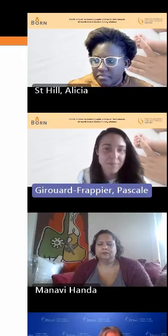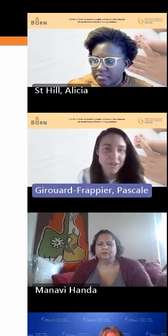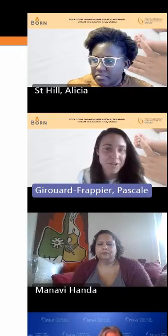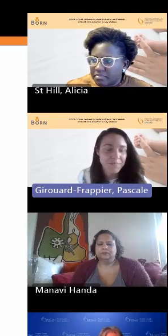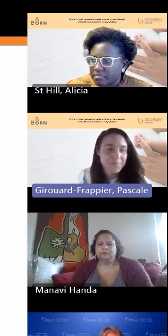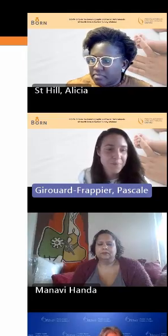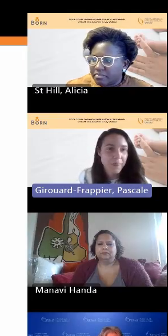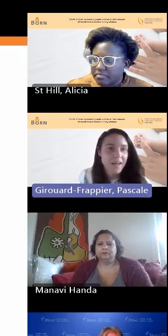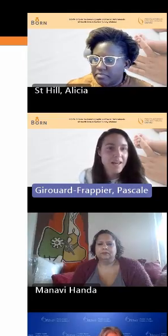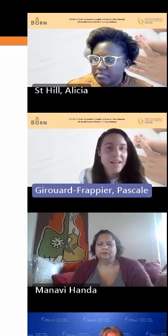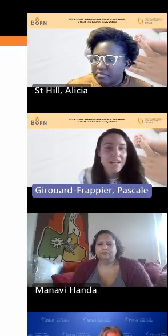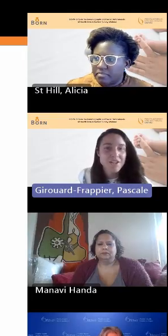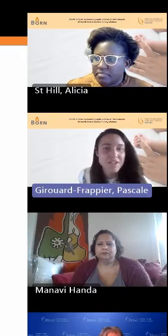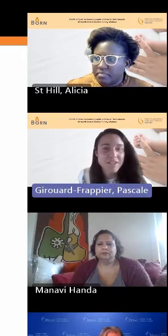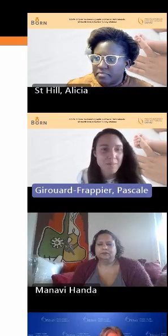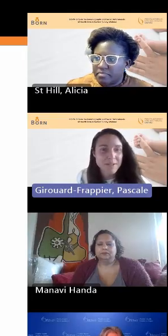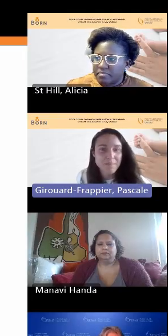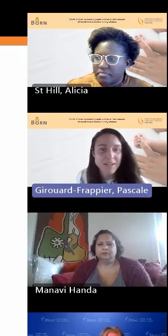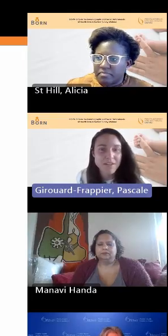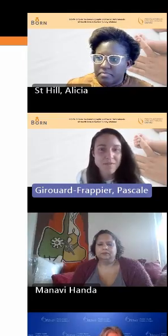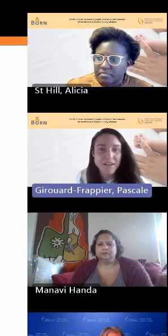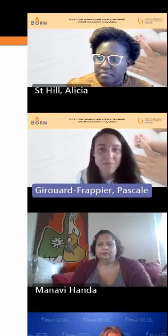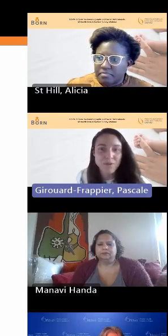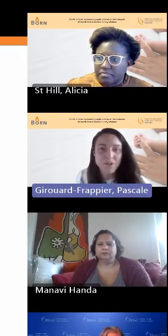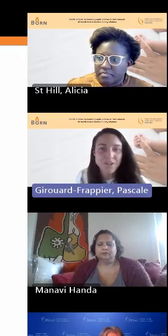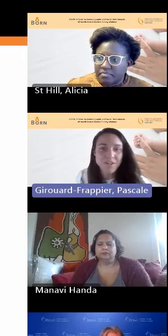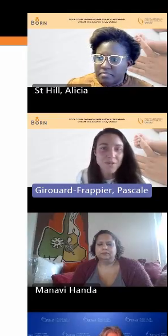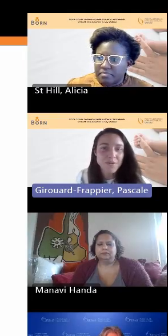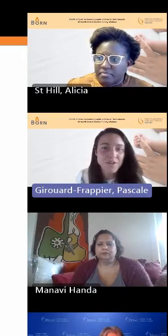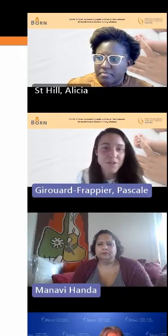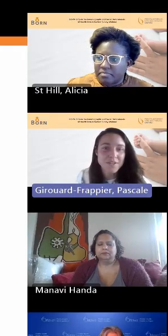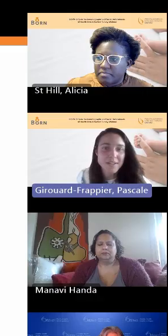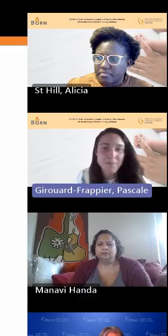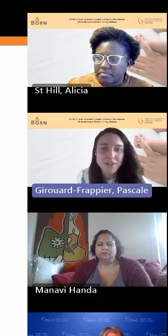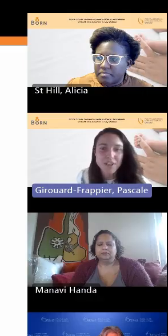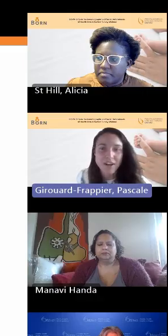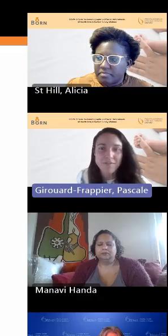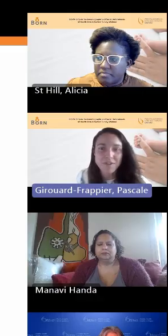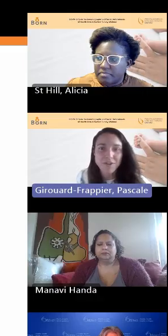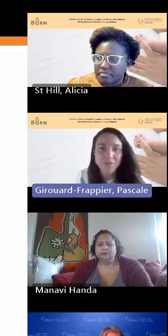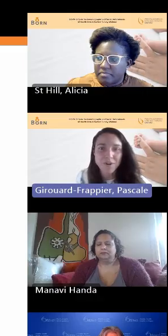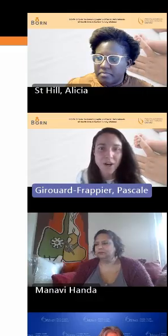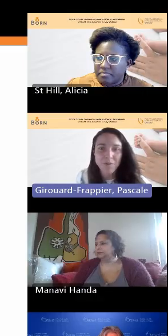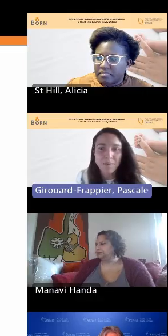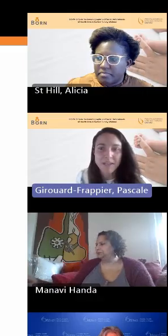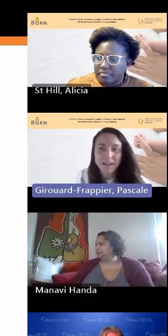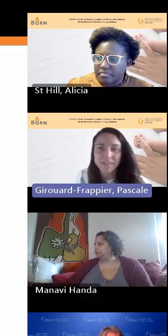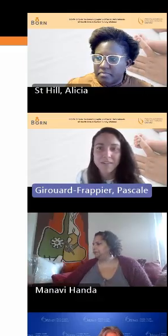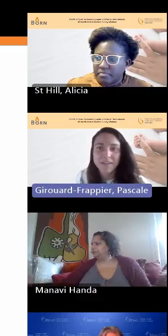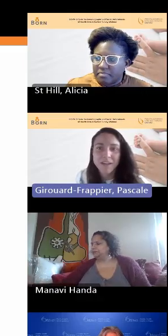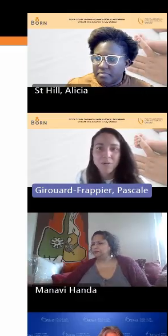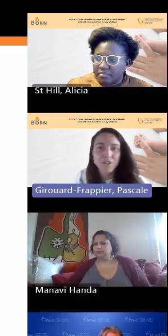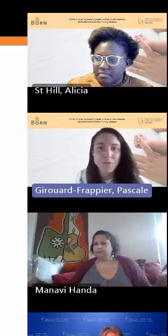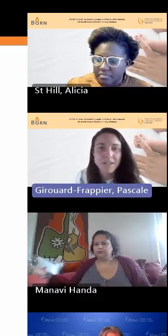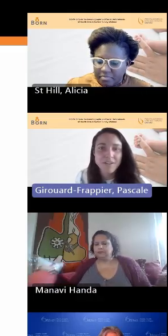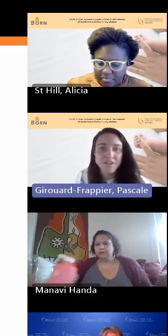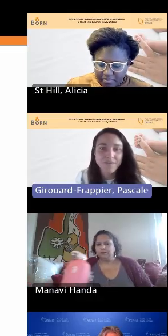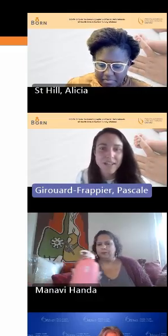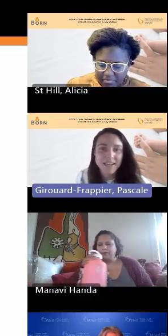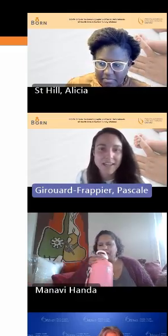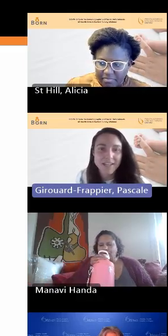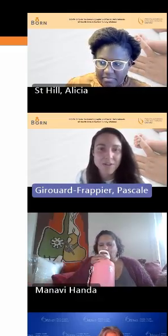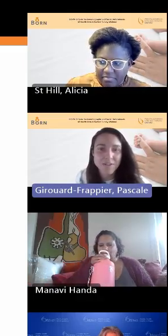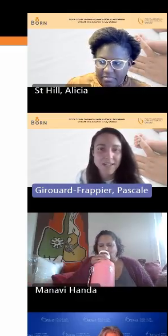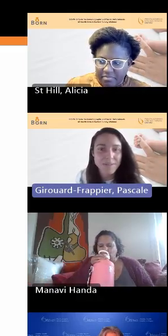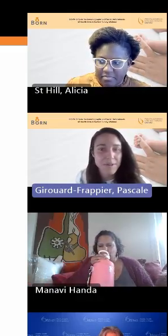health system partners. She's accompanied by Geneviève Mosher, who is a nursing project officer for Ottawa Public Health with 20 years